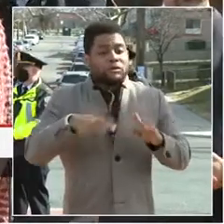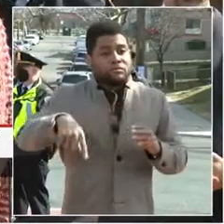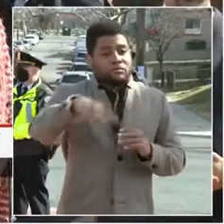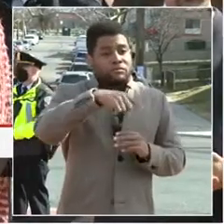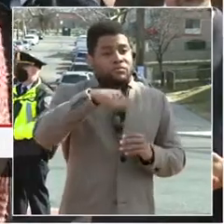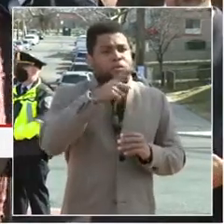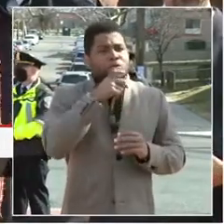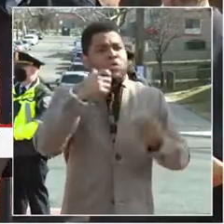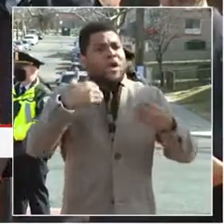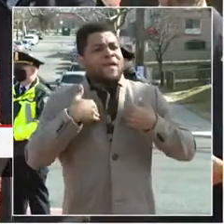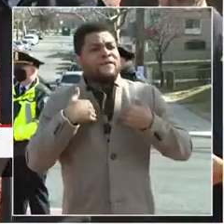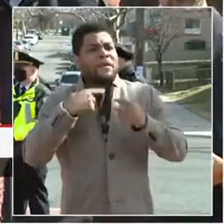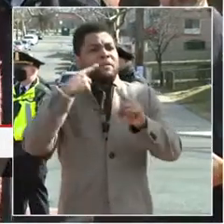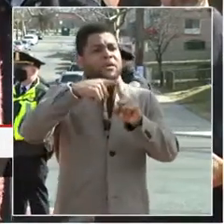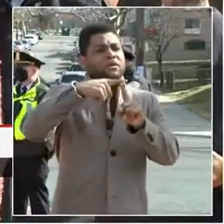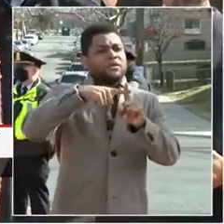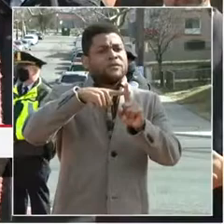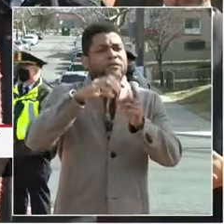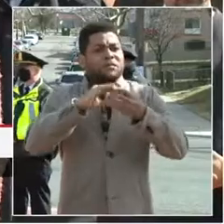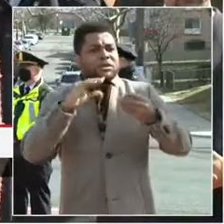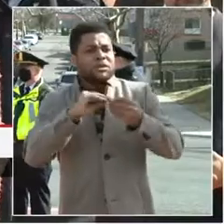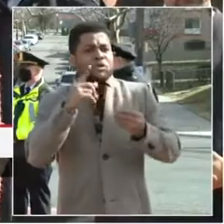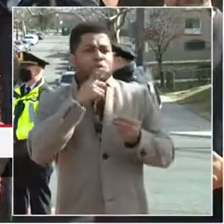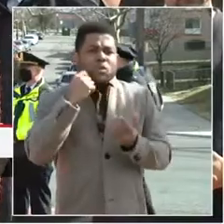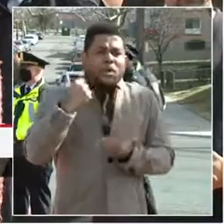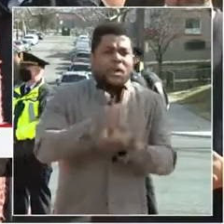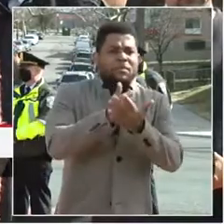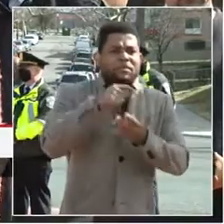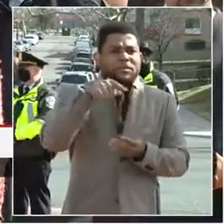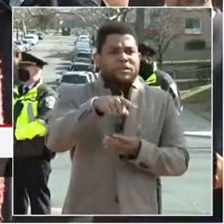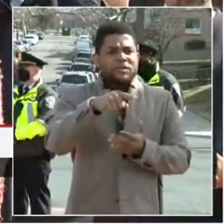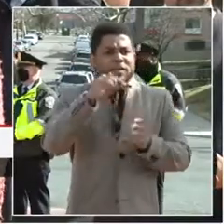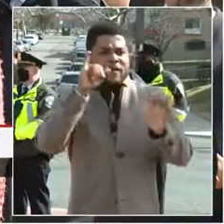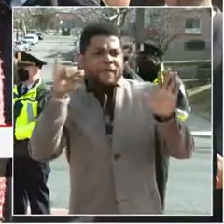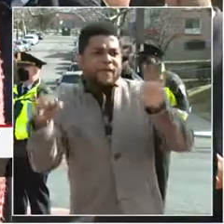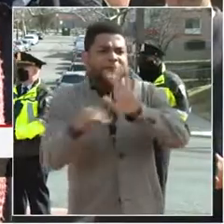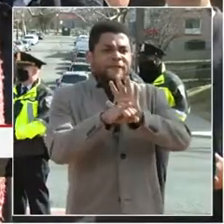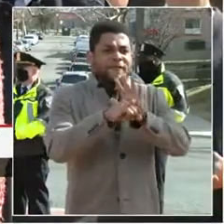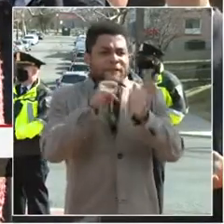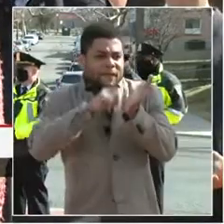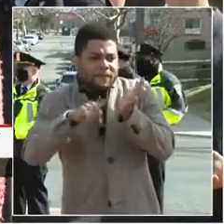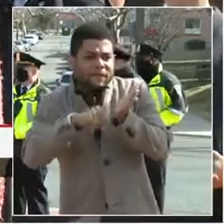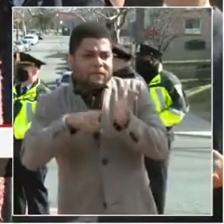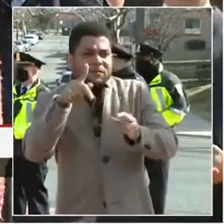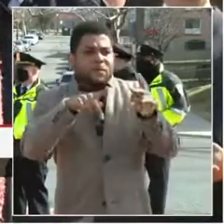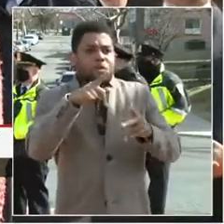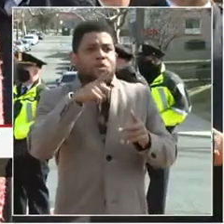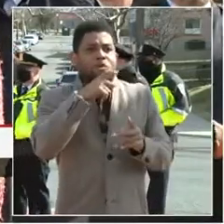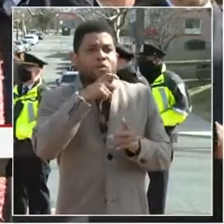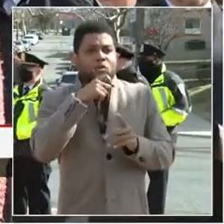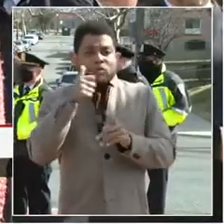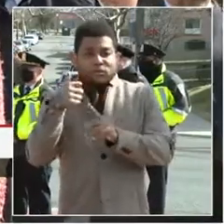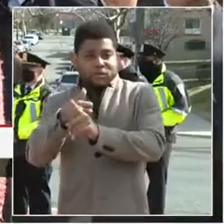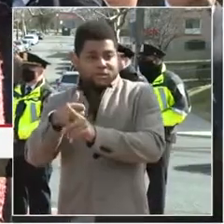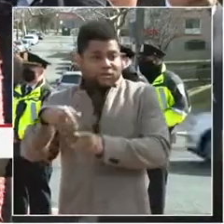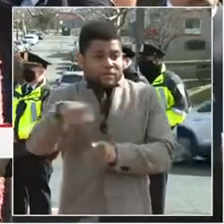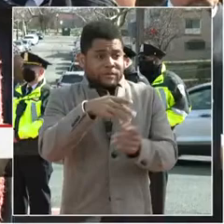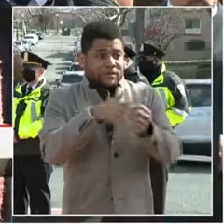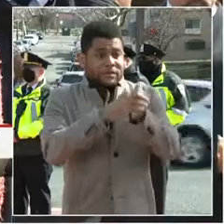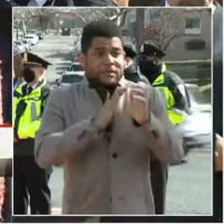us identify those people who are also leaders but are doing the wrong